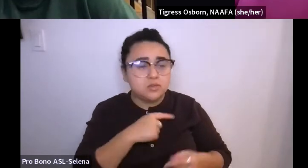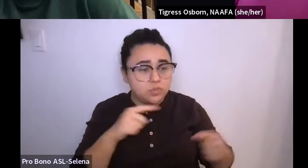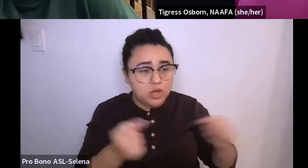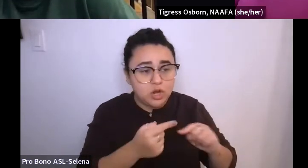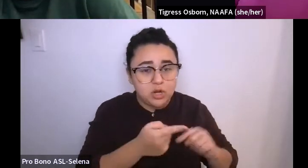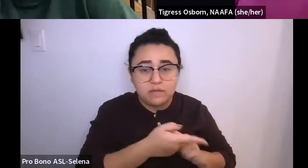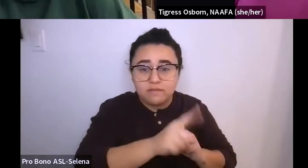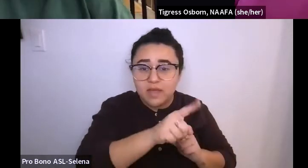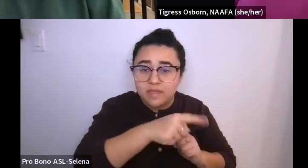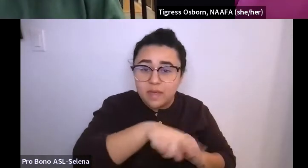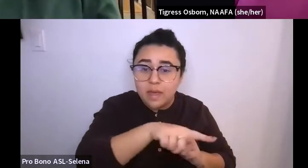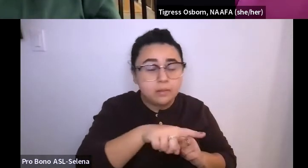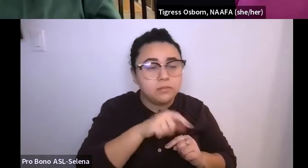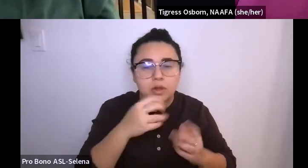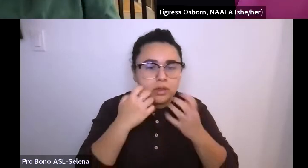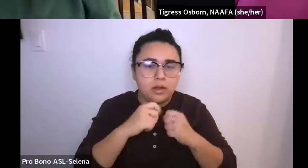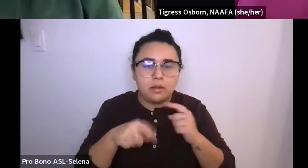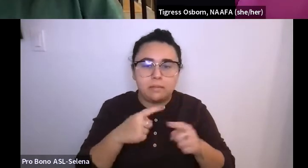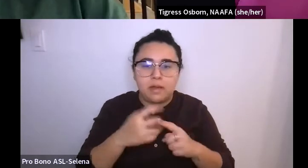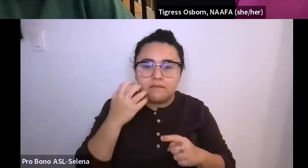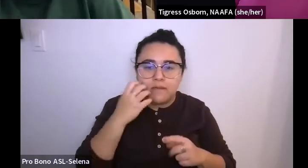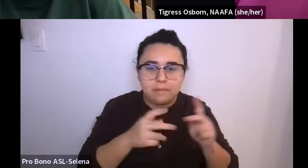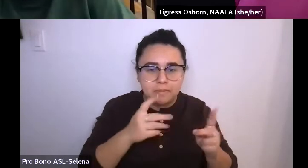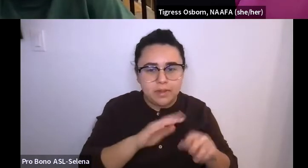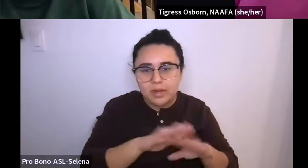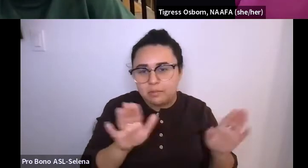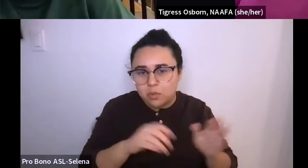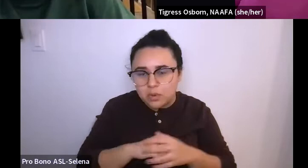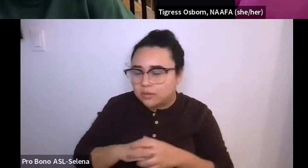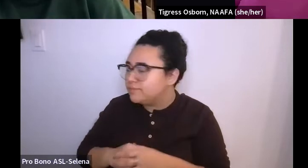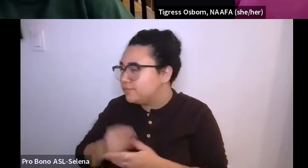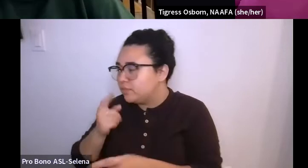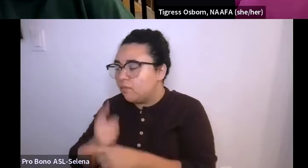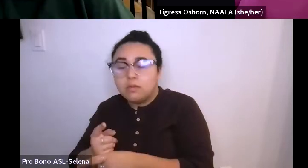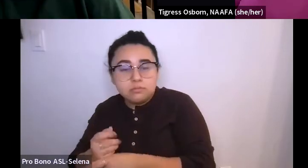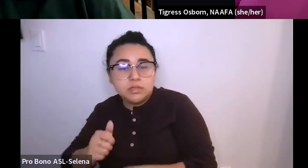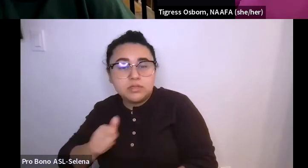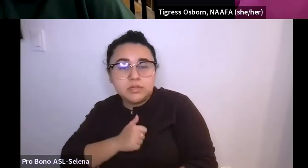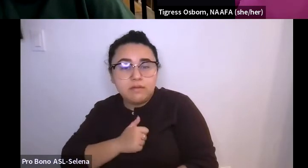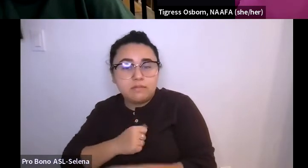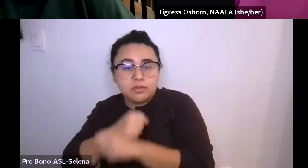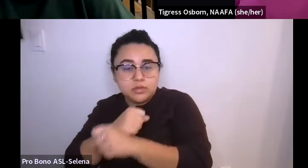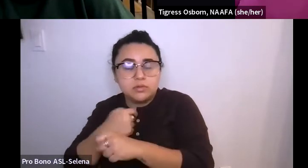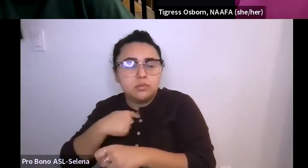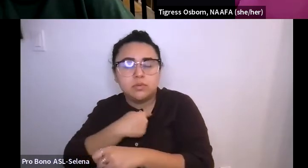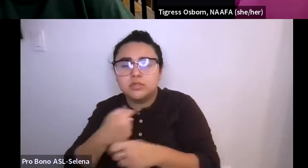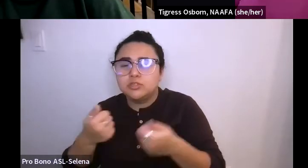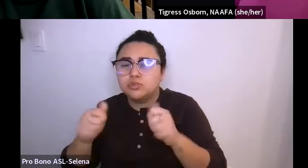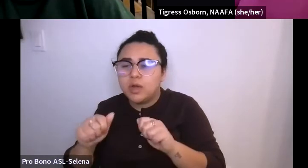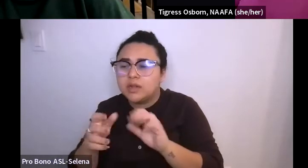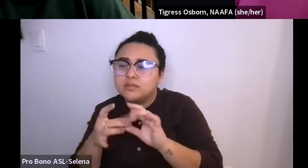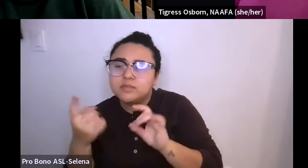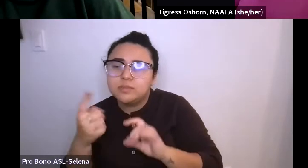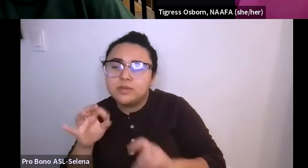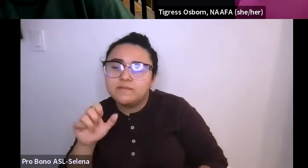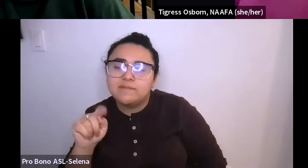anymore. And it's also self-protection, right? Because we've all tried mentioning the fatness thing to a thin person, and then